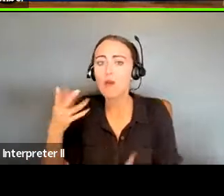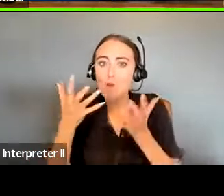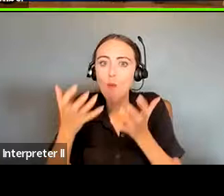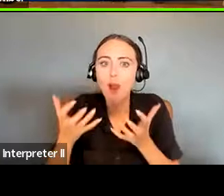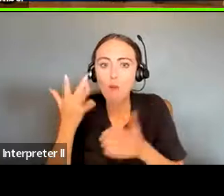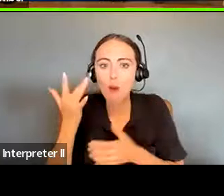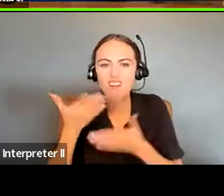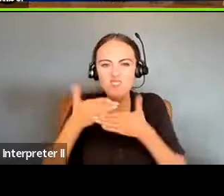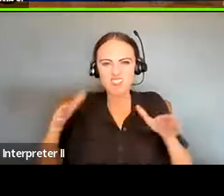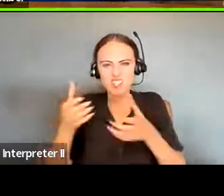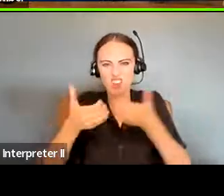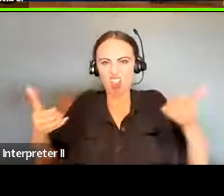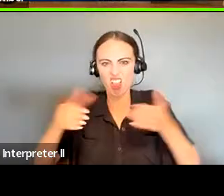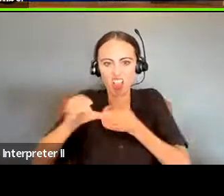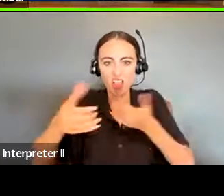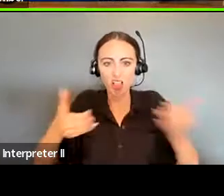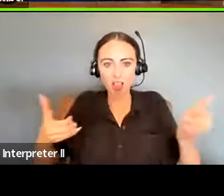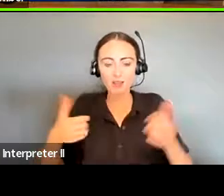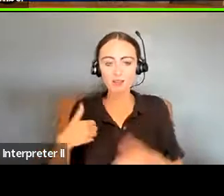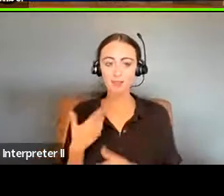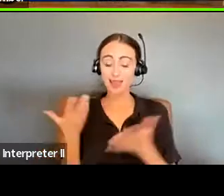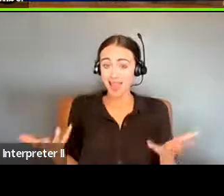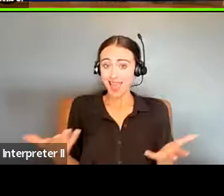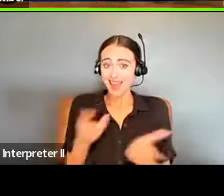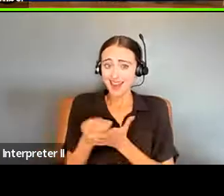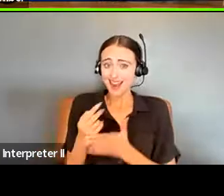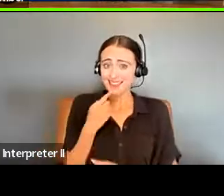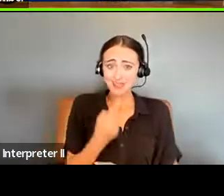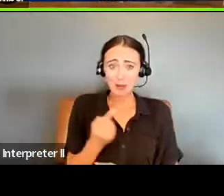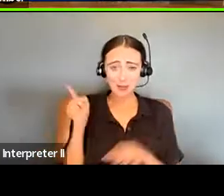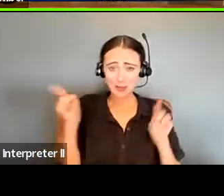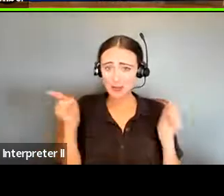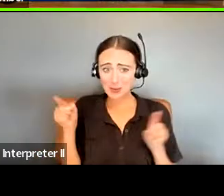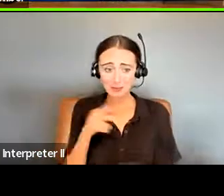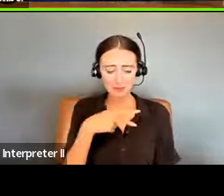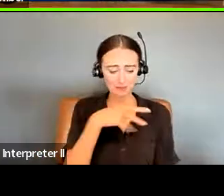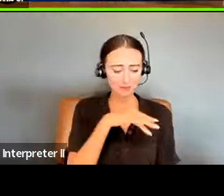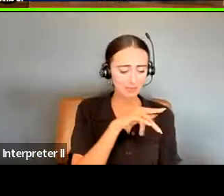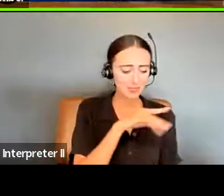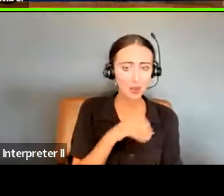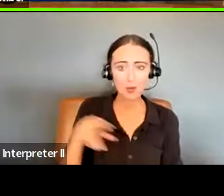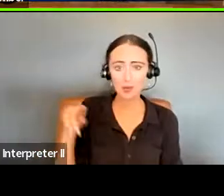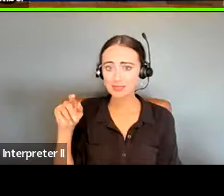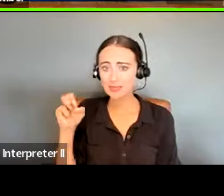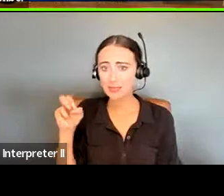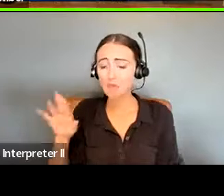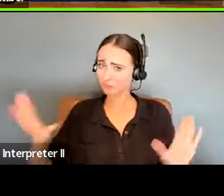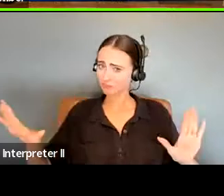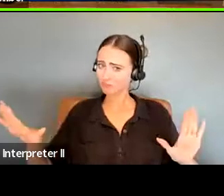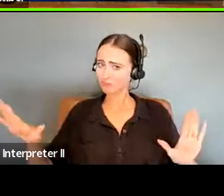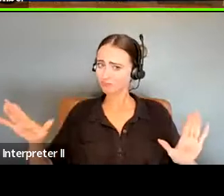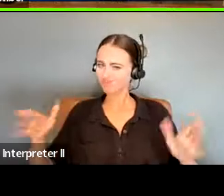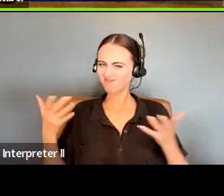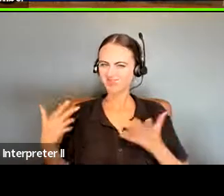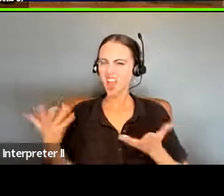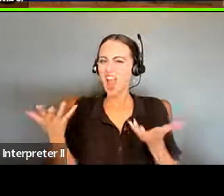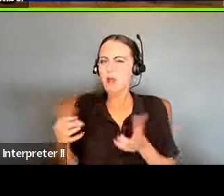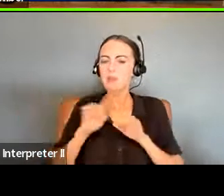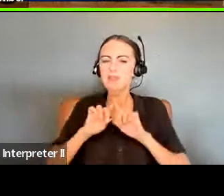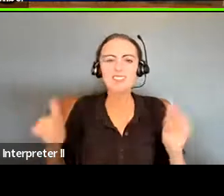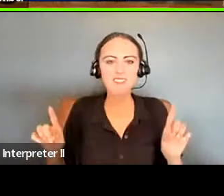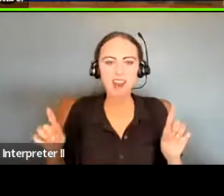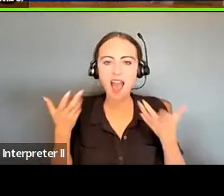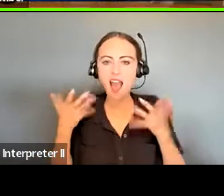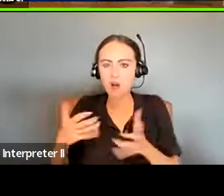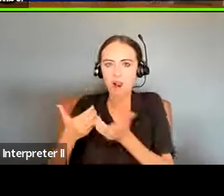apart. And what I honestly said to Councilmember Pinto and Councilmember Nadeau is, let's not look like that. Let's not be torn